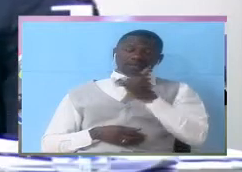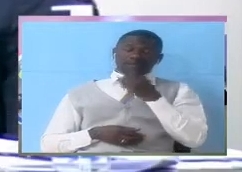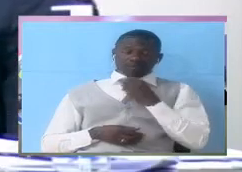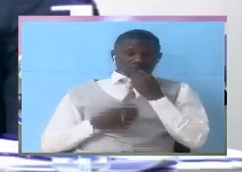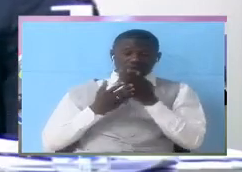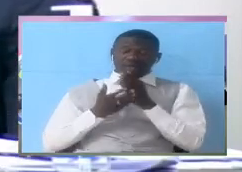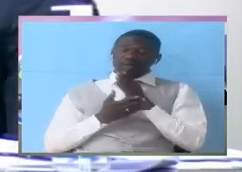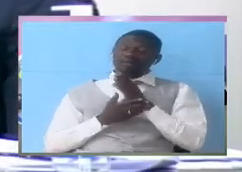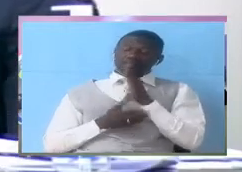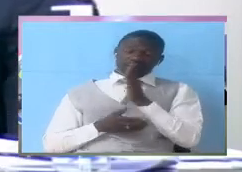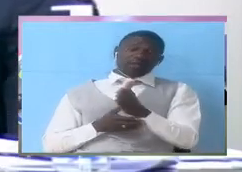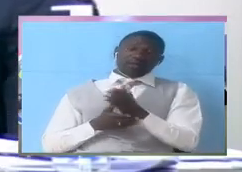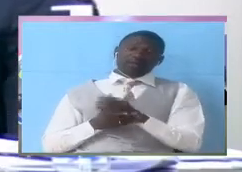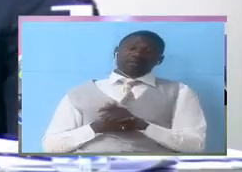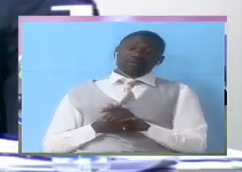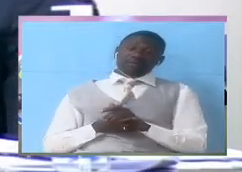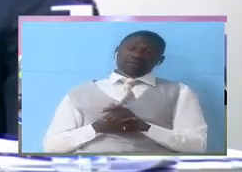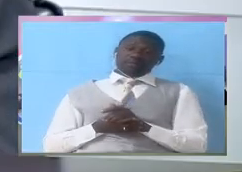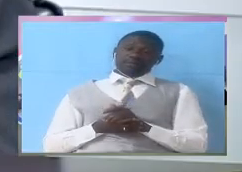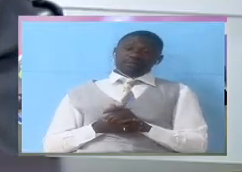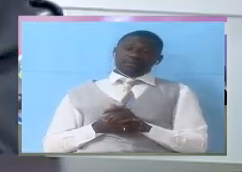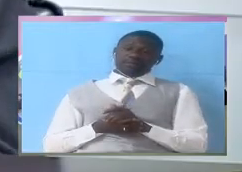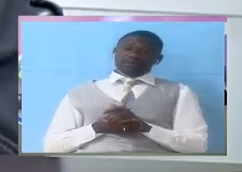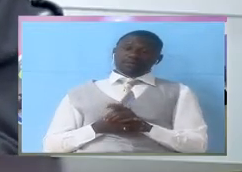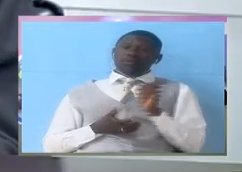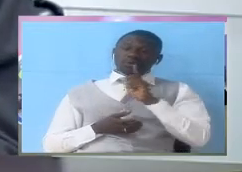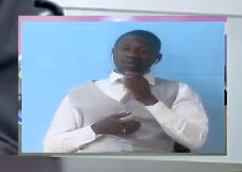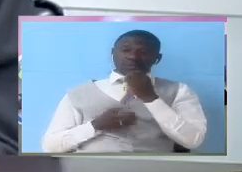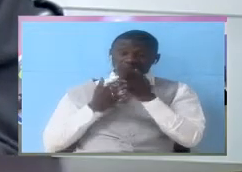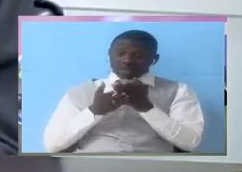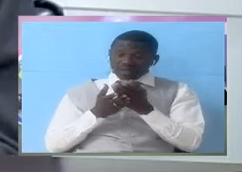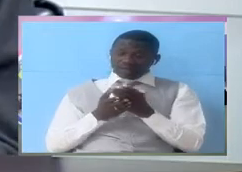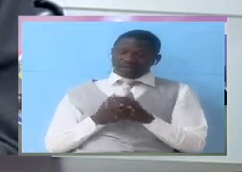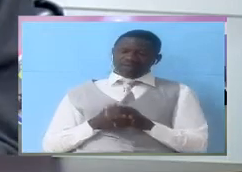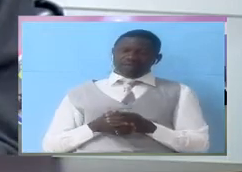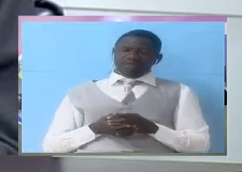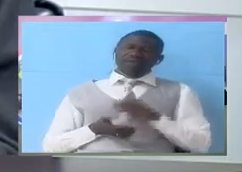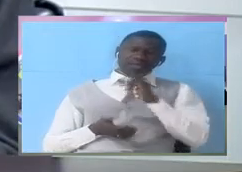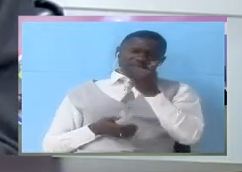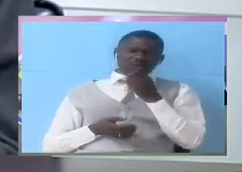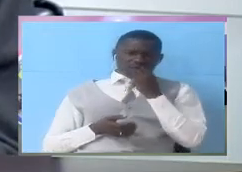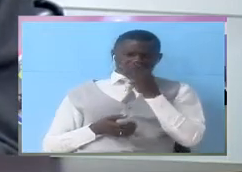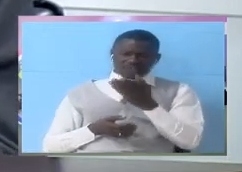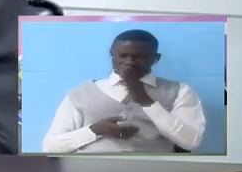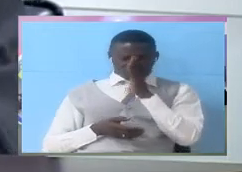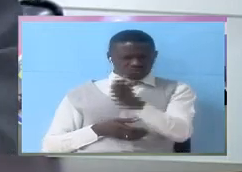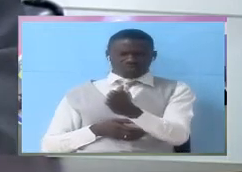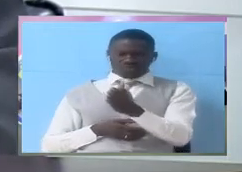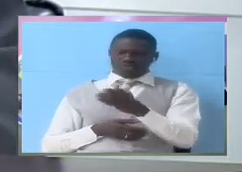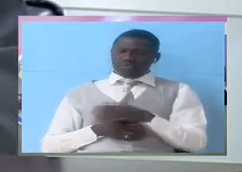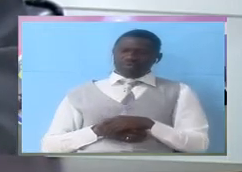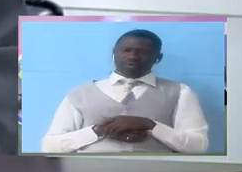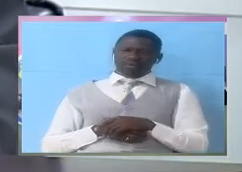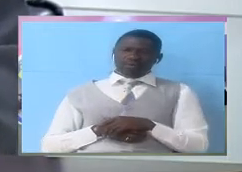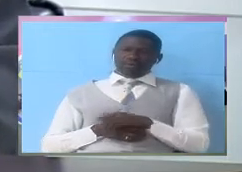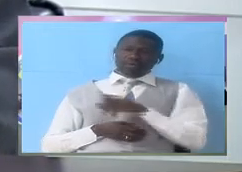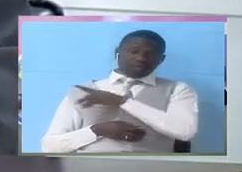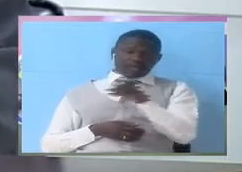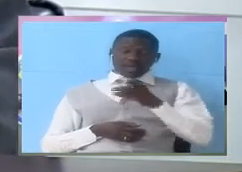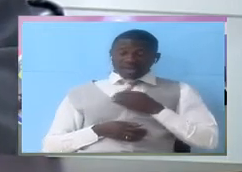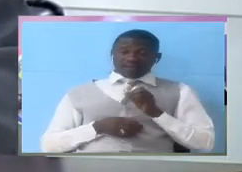saying? Lan la don wax nak bon? He was saying the truth. Mi don wax degg ji. He had orders from